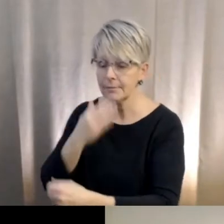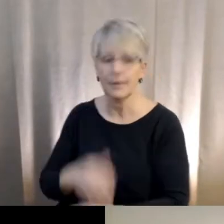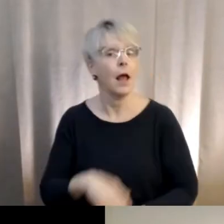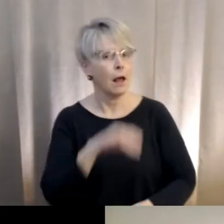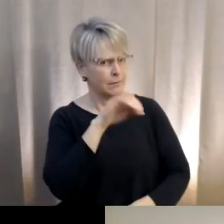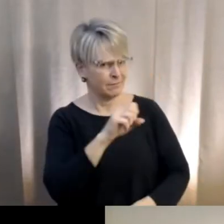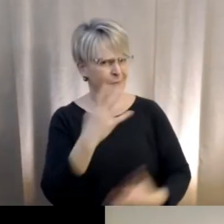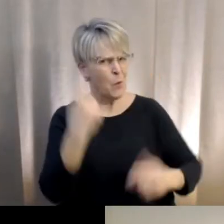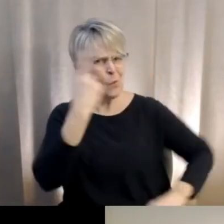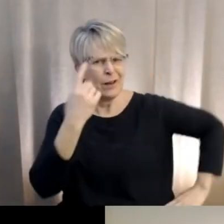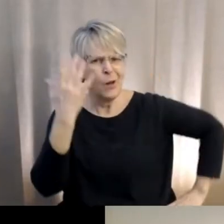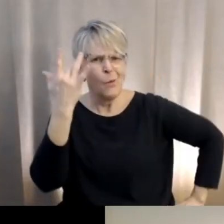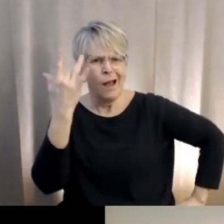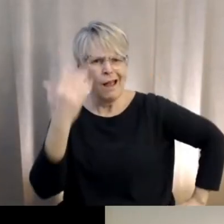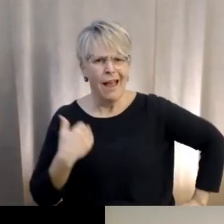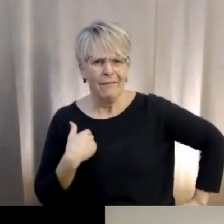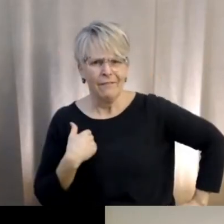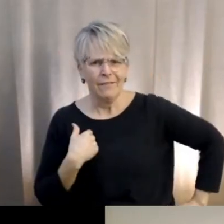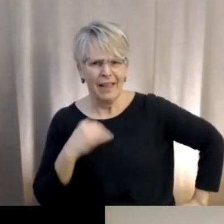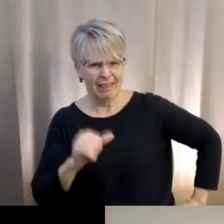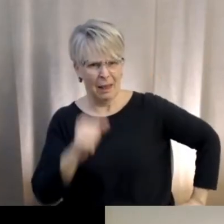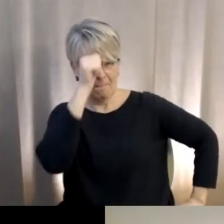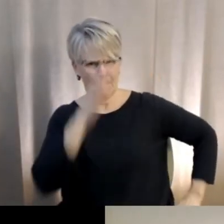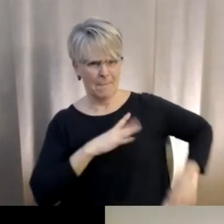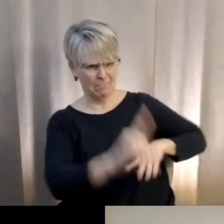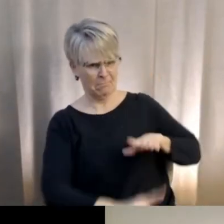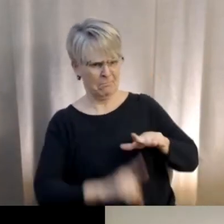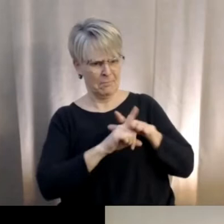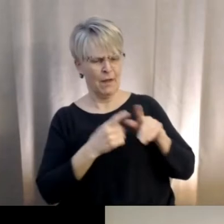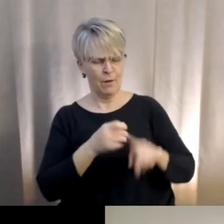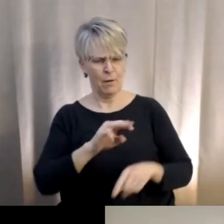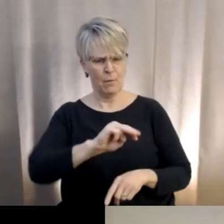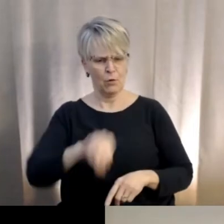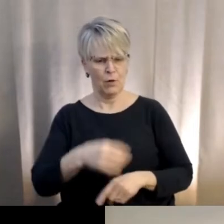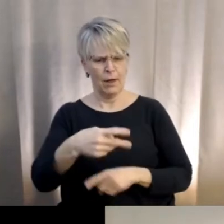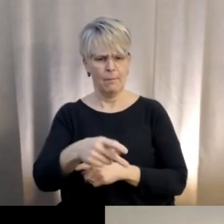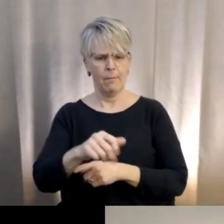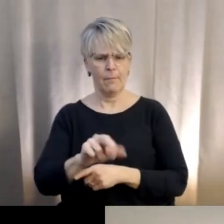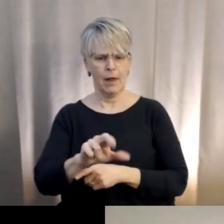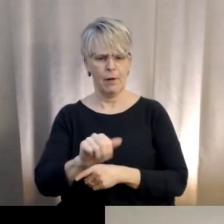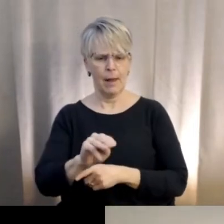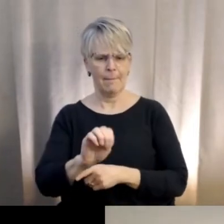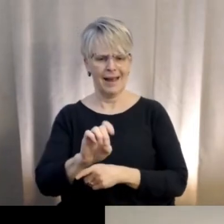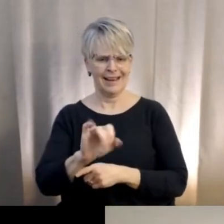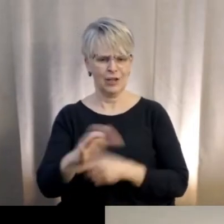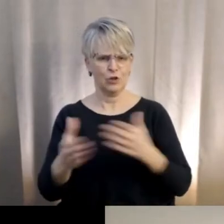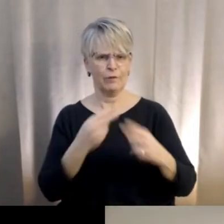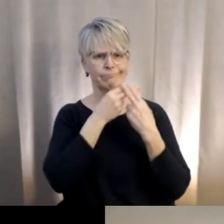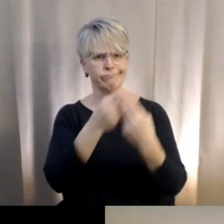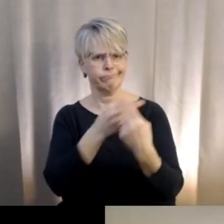you might be wondering, hey, why do we have this gentleman here from the Moose Jaw District Paramedic Services? Well, it's for a very specific